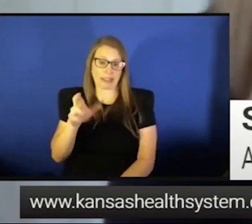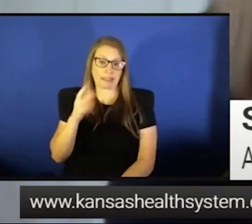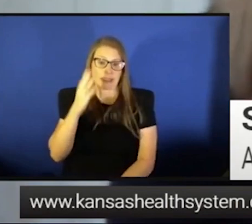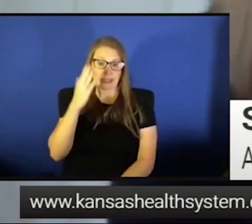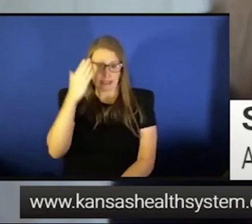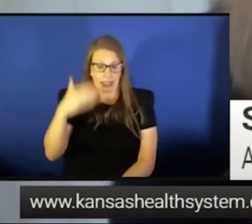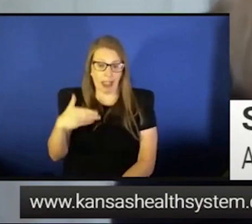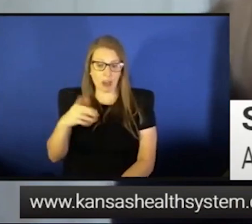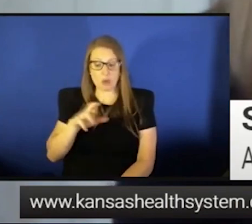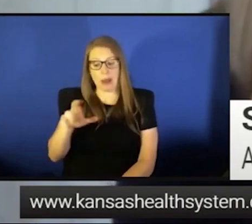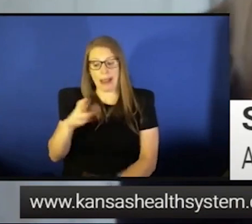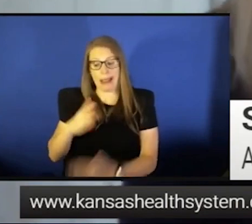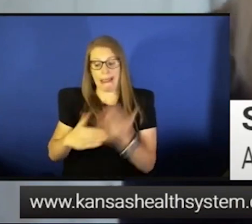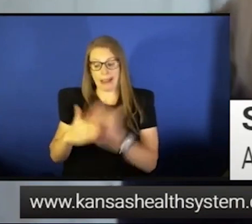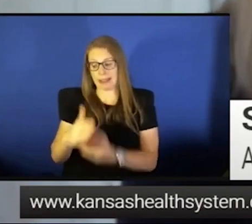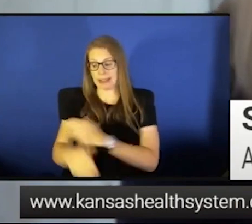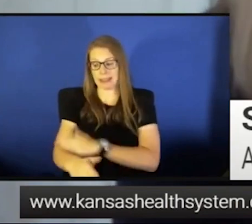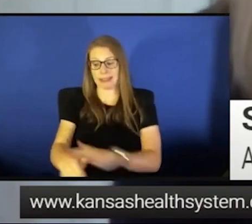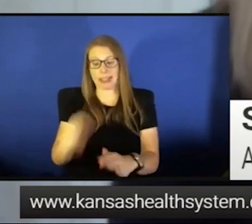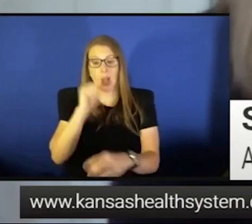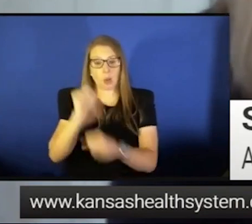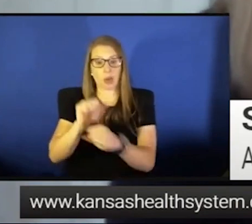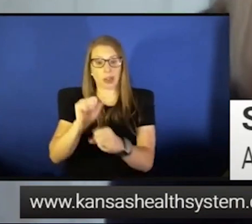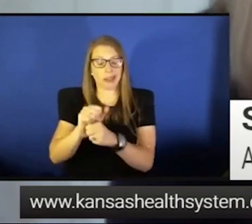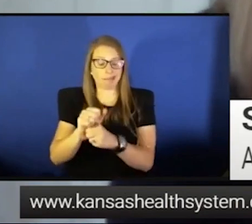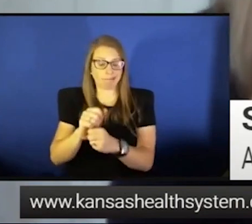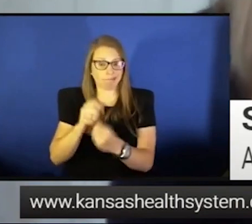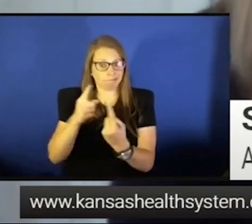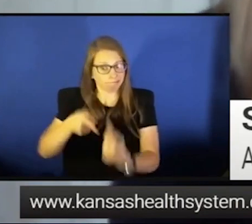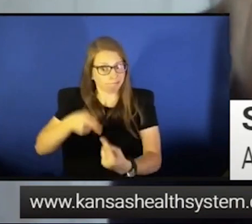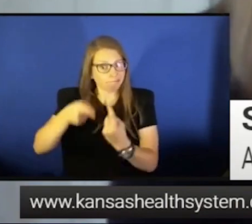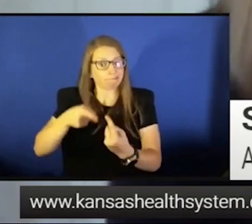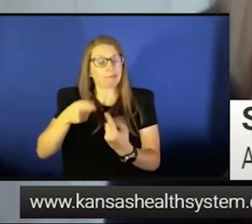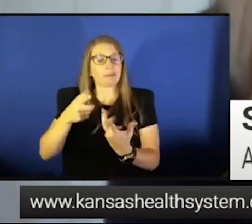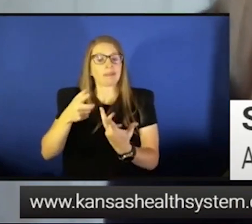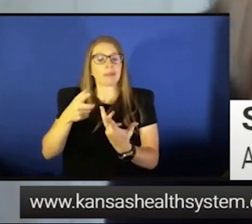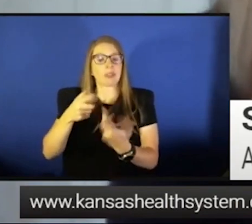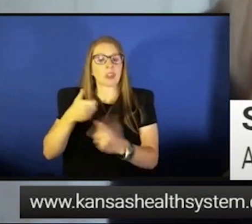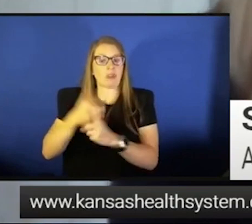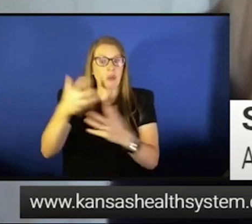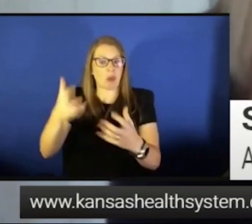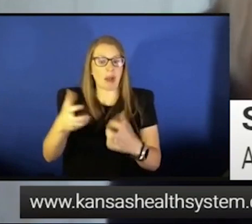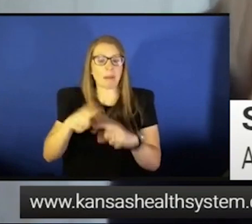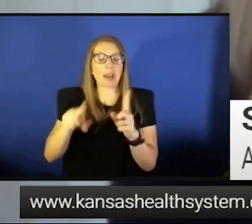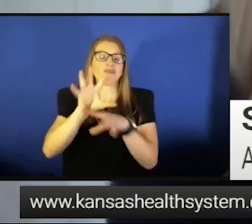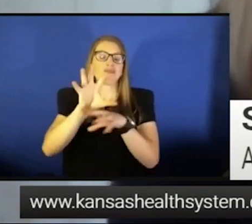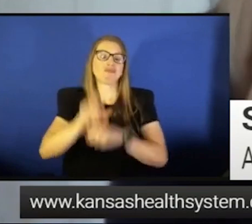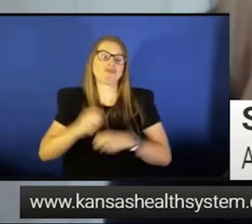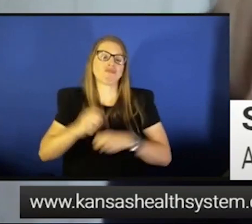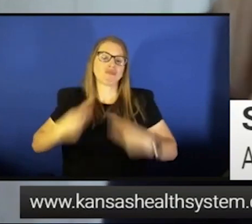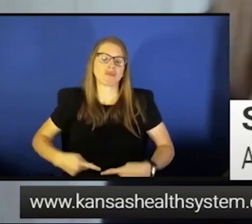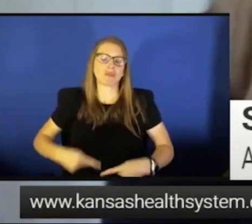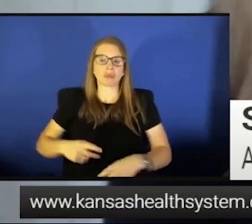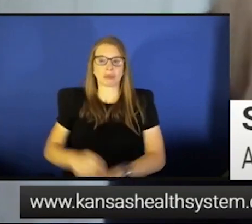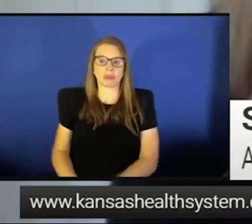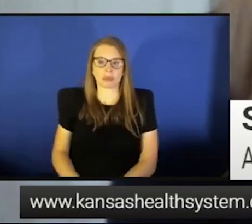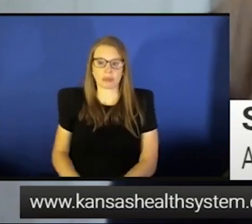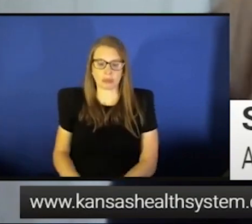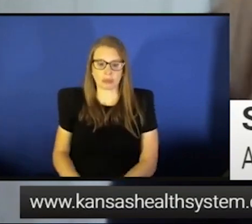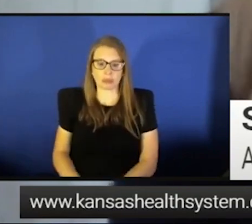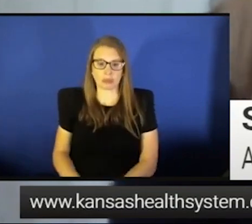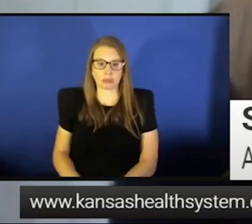Right hand's not working the way she wants it to, but she's adapted physically. She had that distance